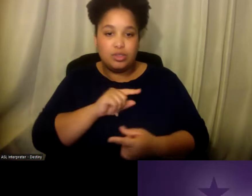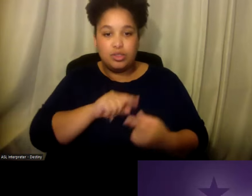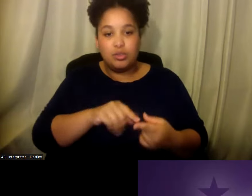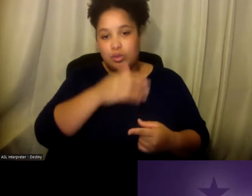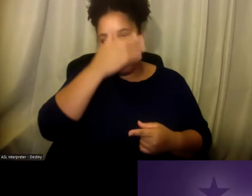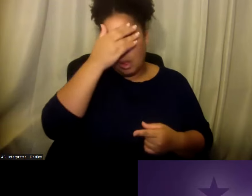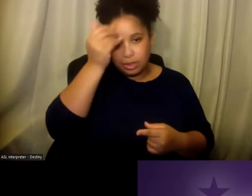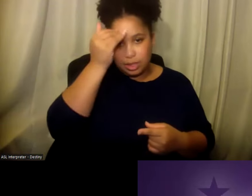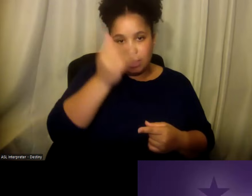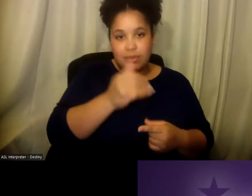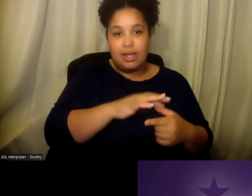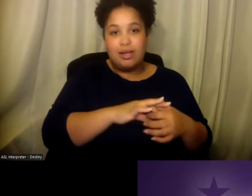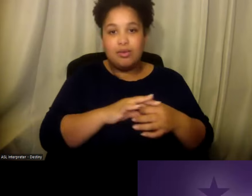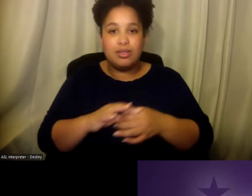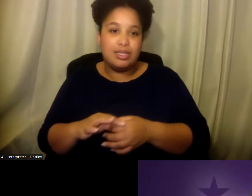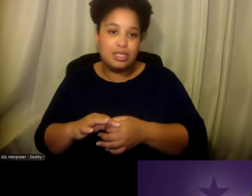and Related